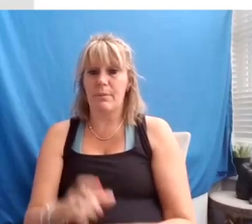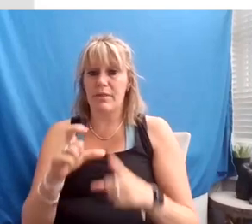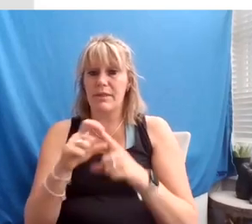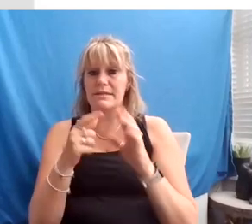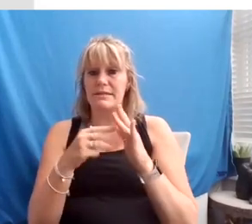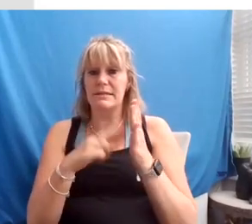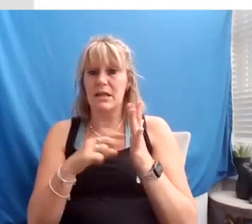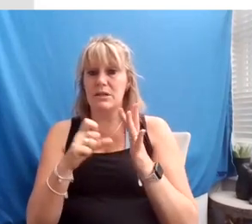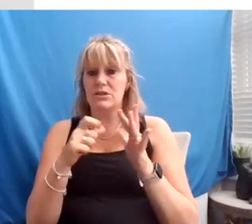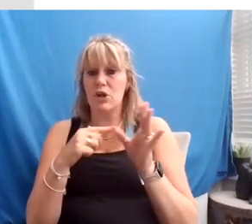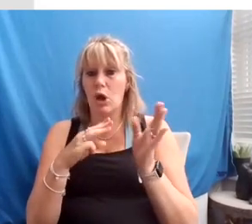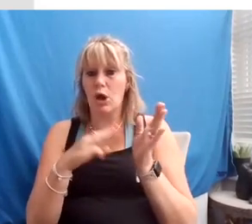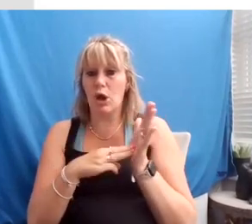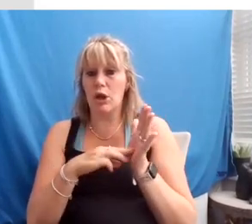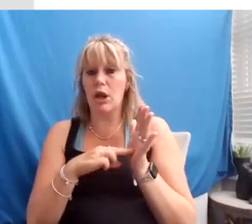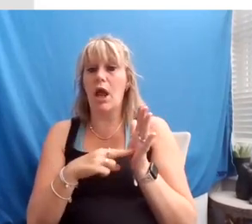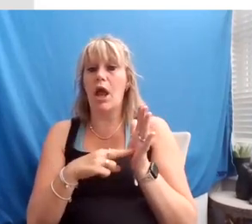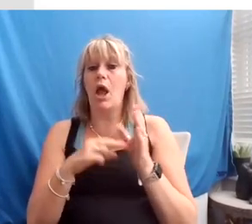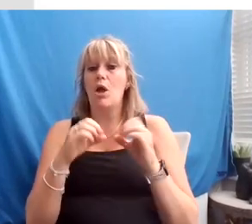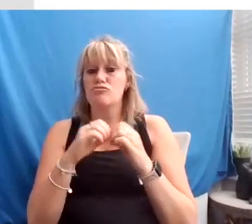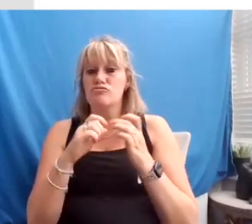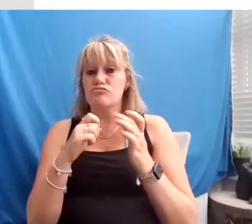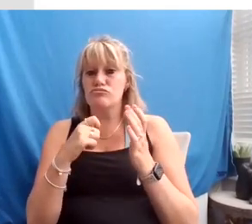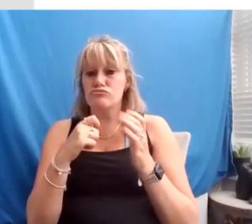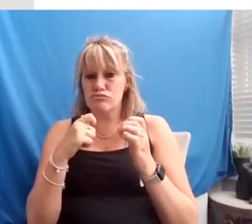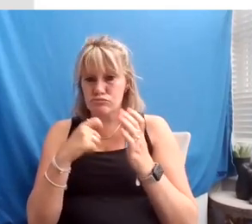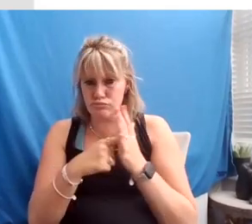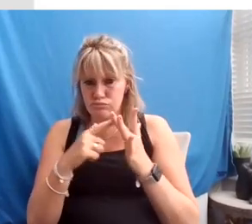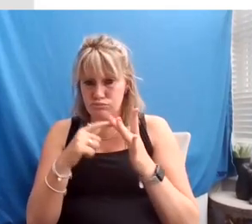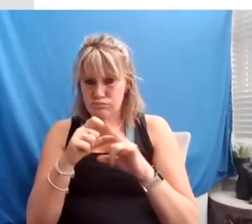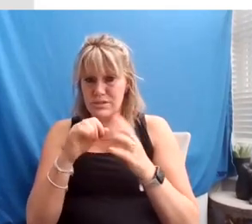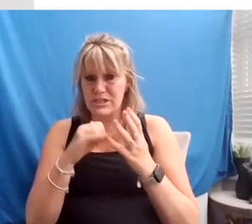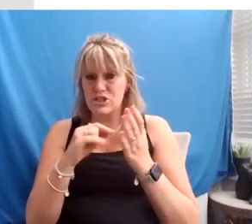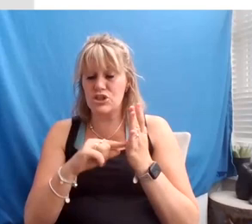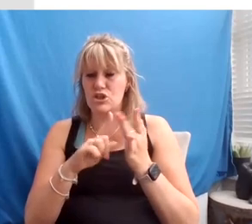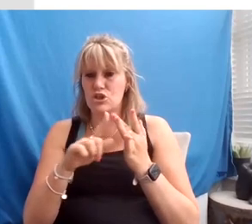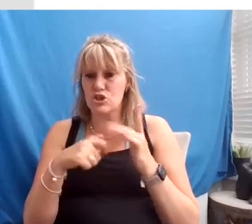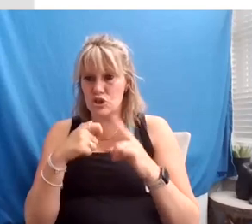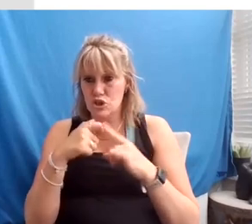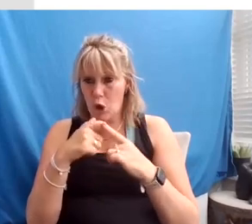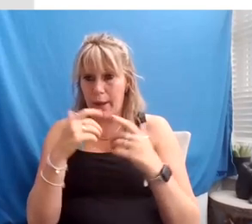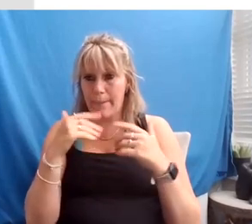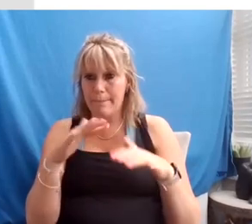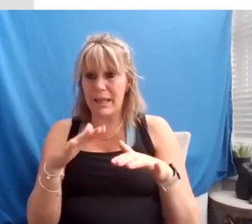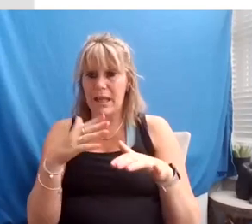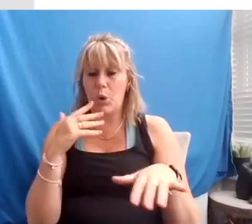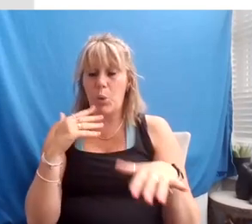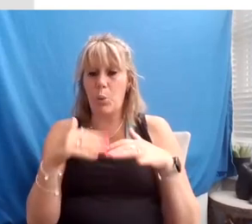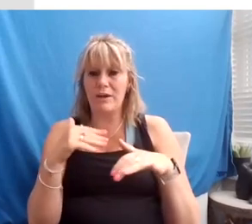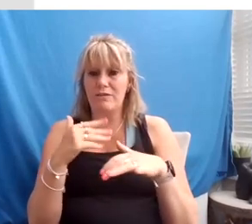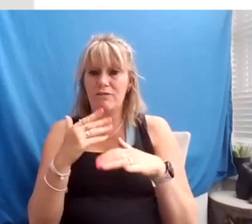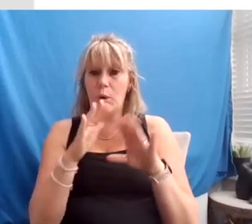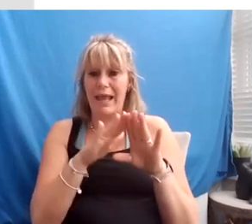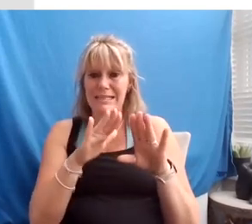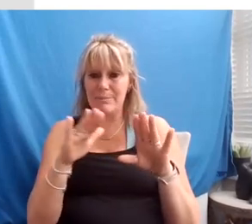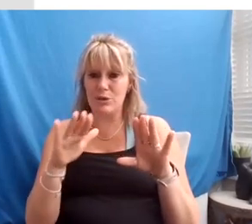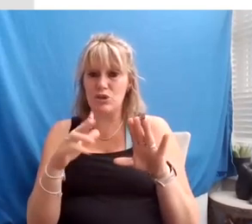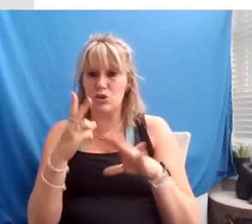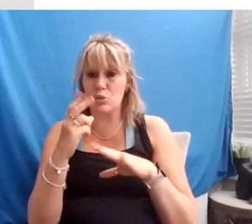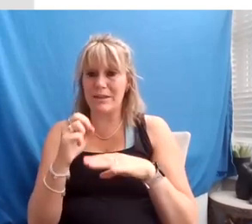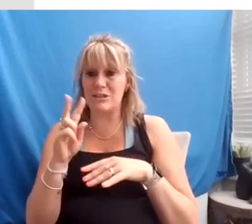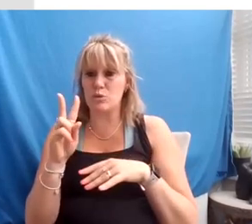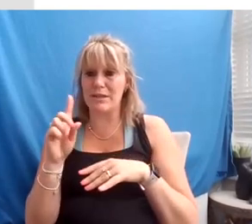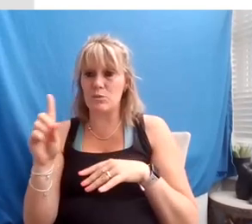Bridgestock's collages. Duncan did a wonderful exhibition with us in 2021 that is still online. And he's